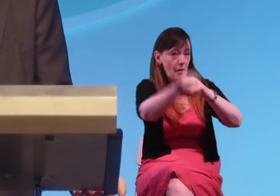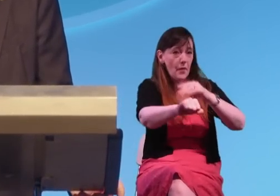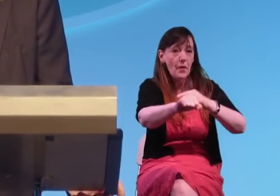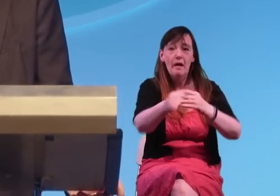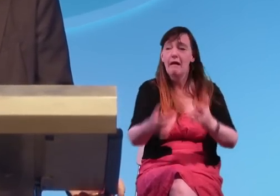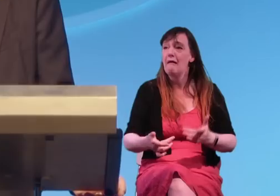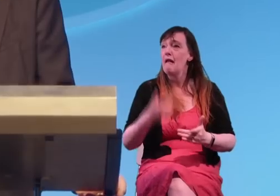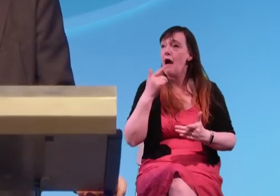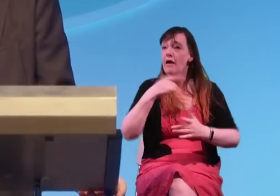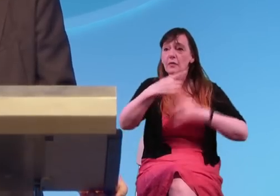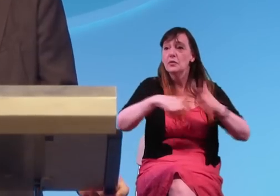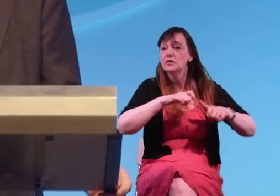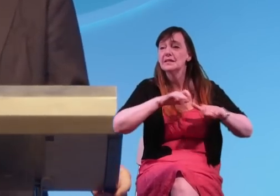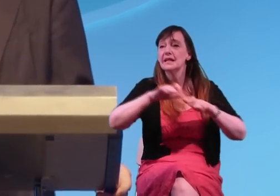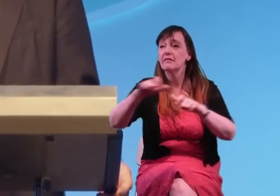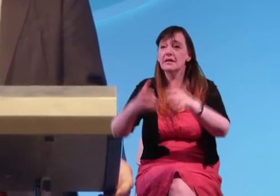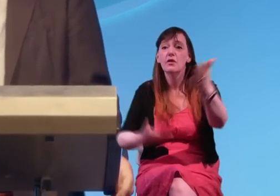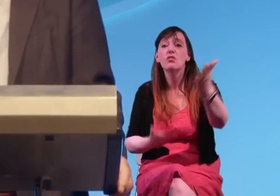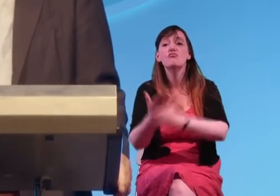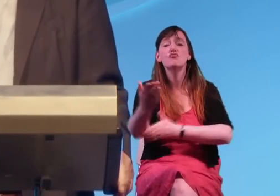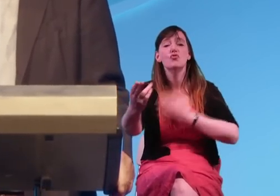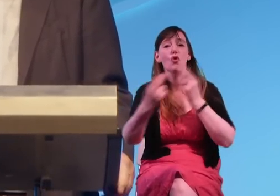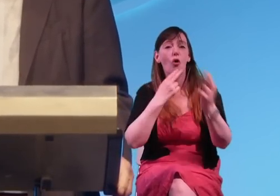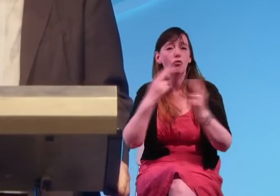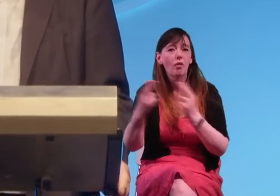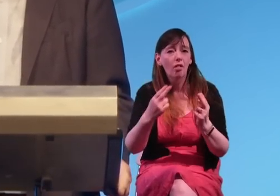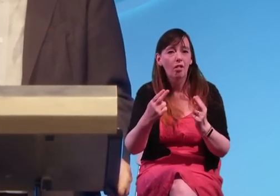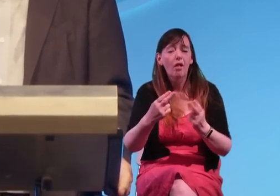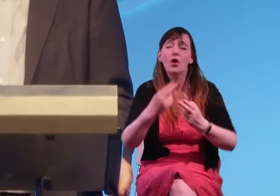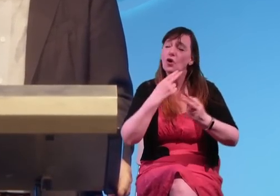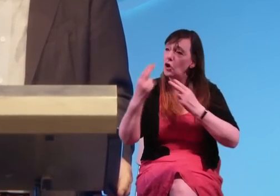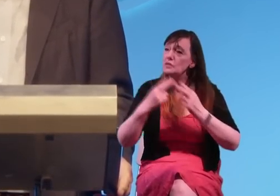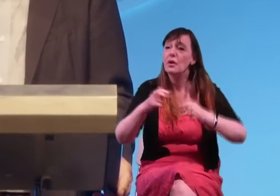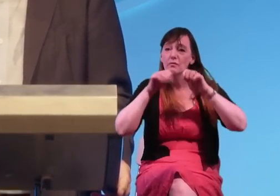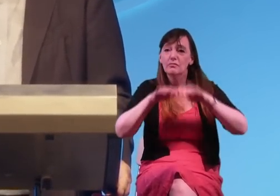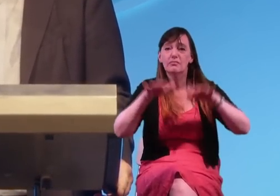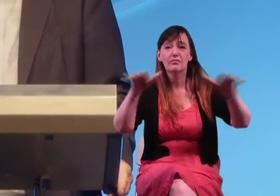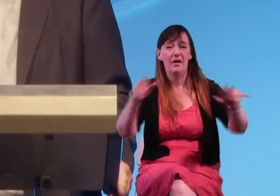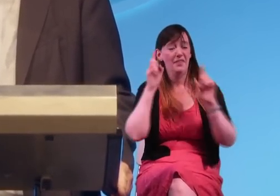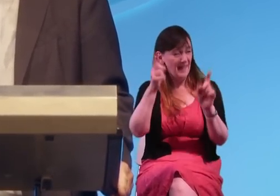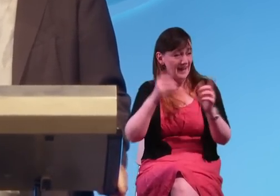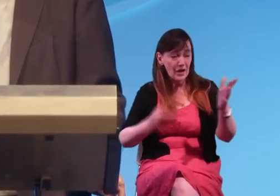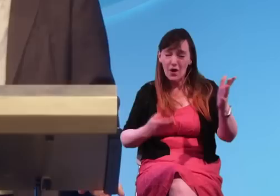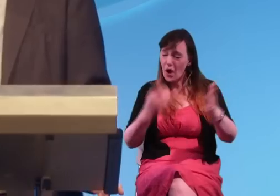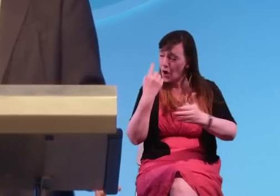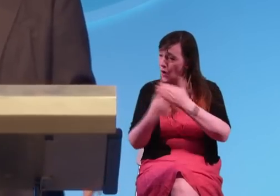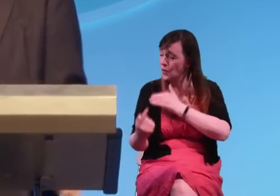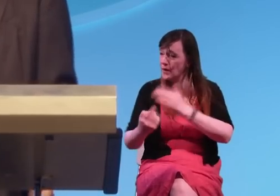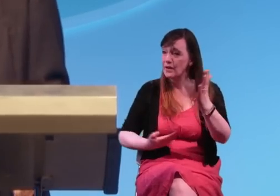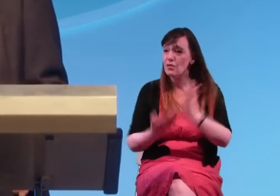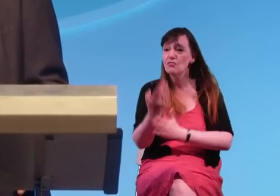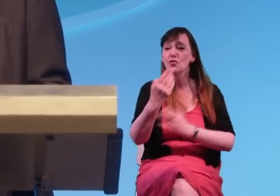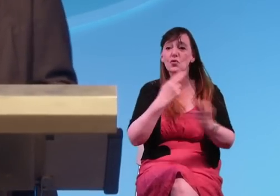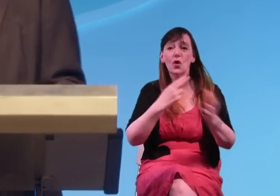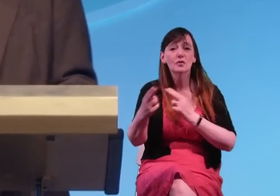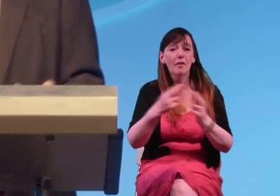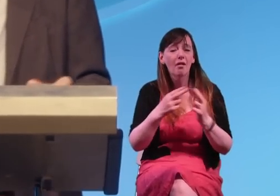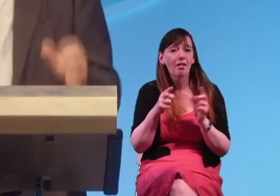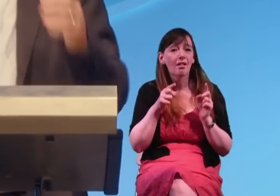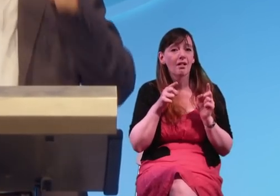light through the gospel. Through the gospel. Only through the gospel.